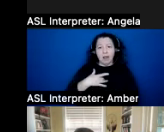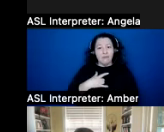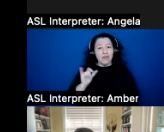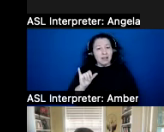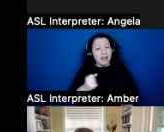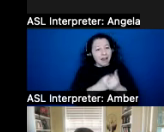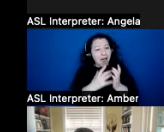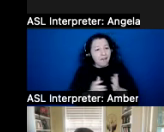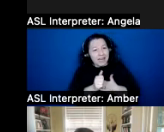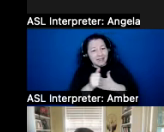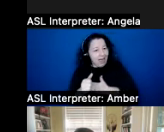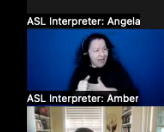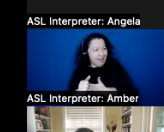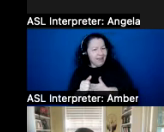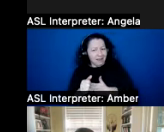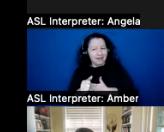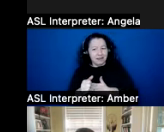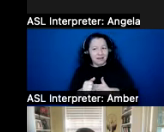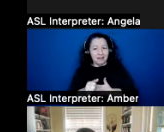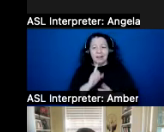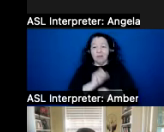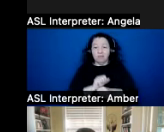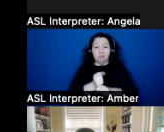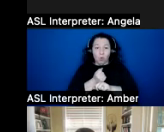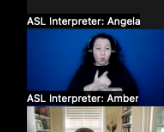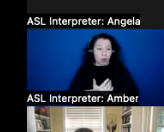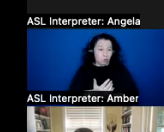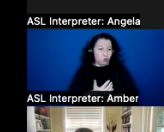advocates and, you know, our grassroots